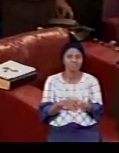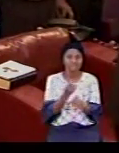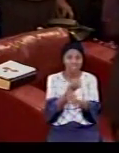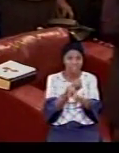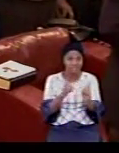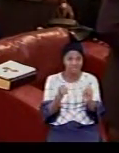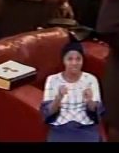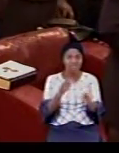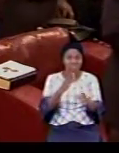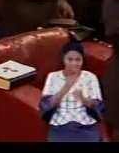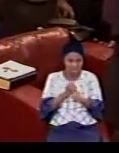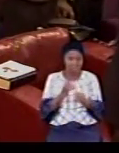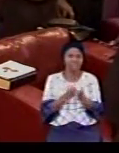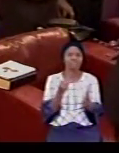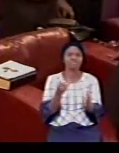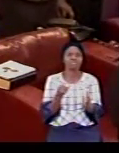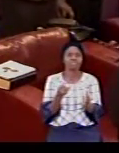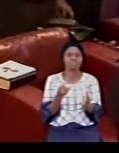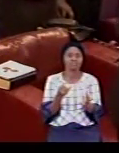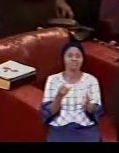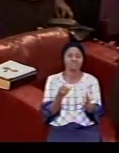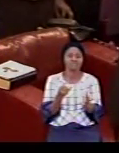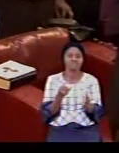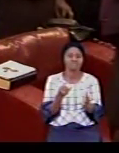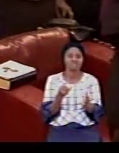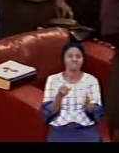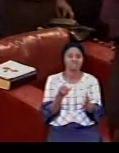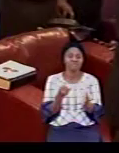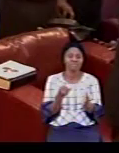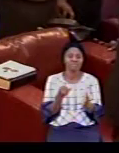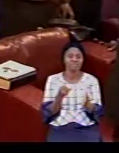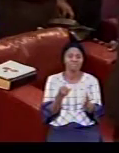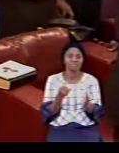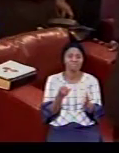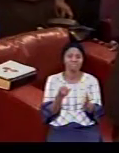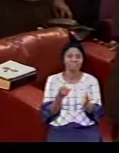Salvation, claim that promise.